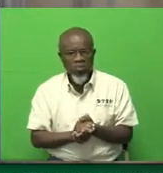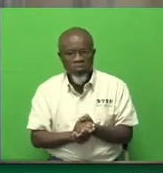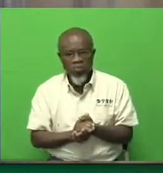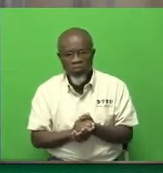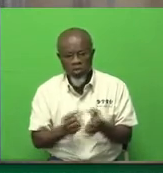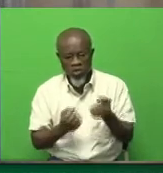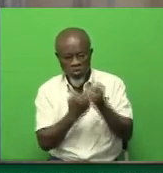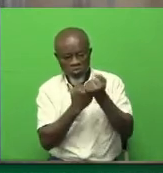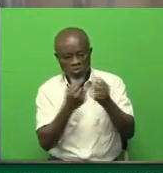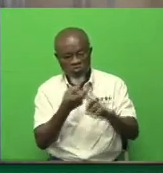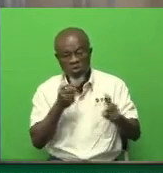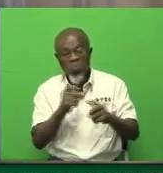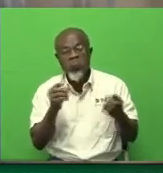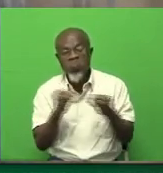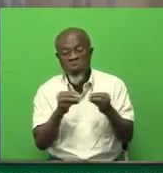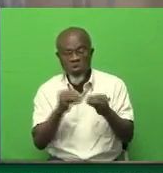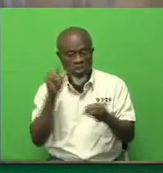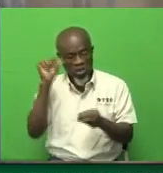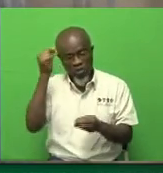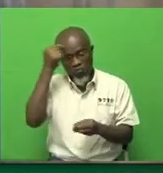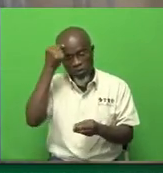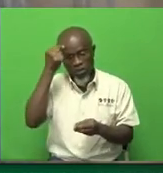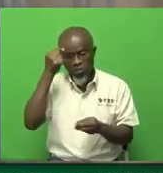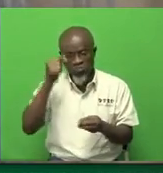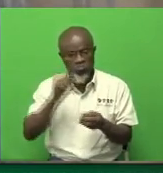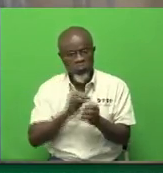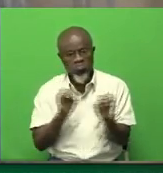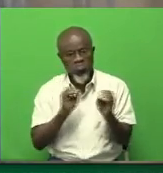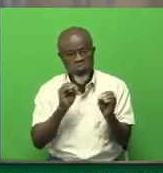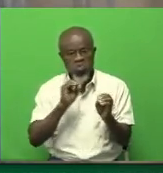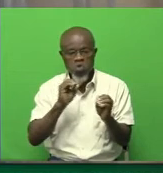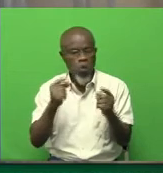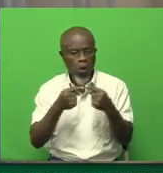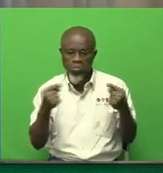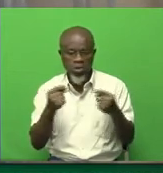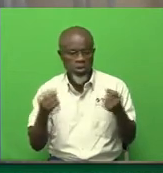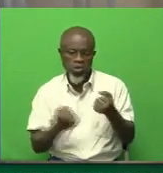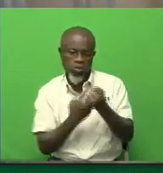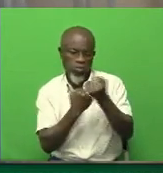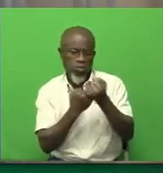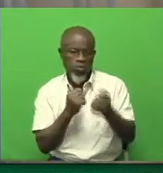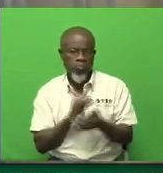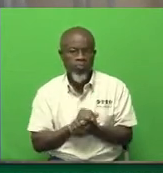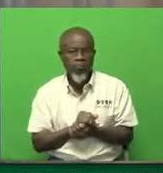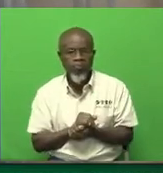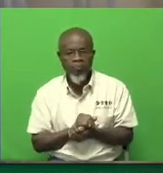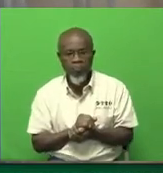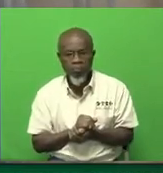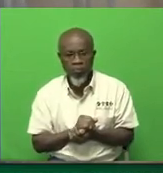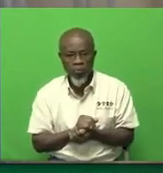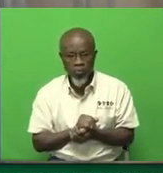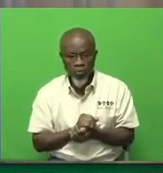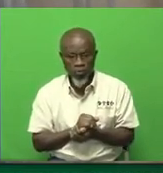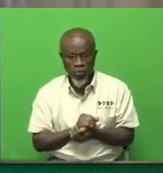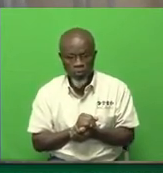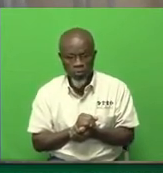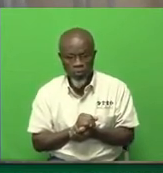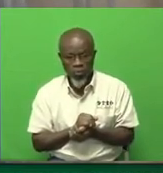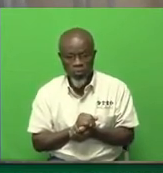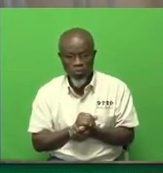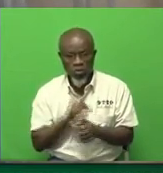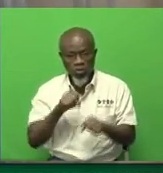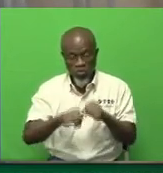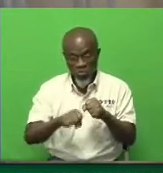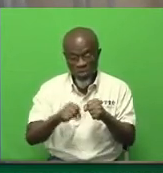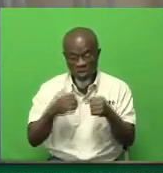but if that's how the government operates that's all operates so the government removed the special maturity requirement and with their razor thin